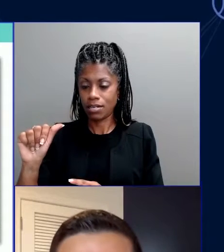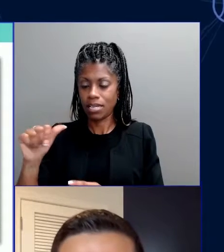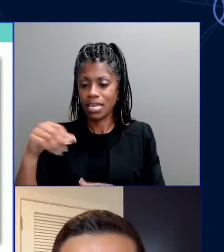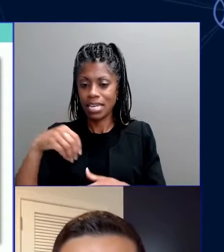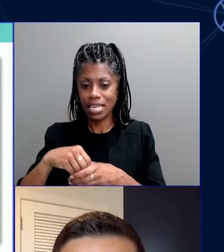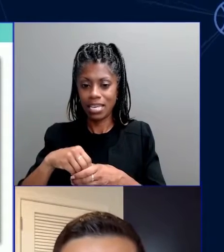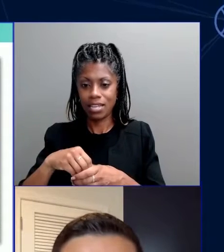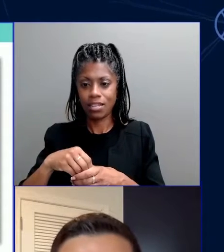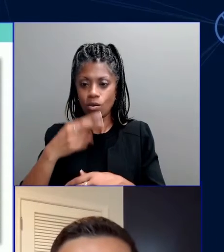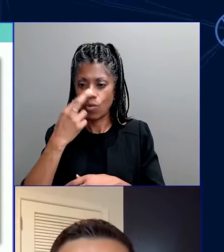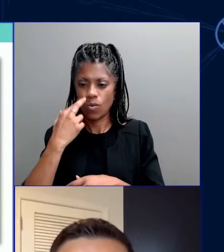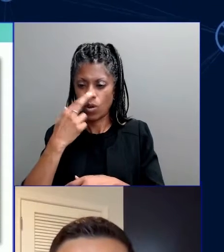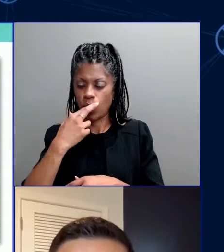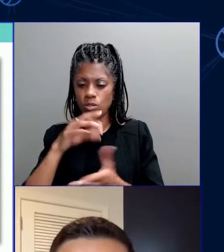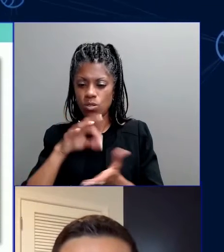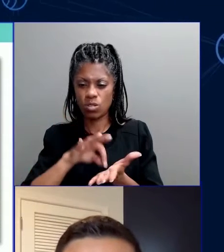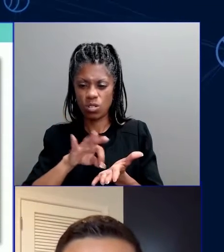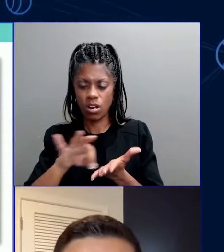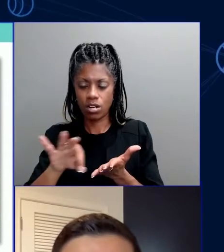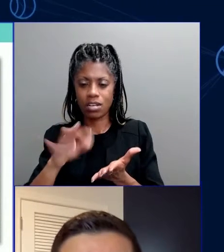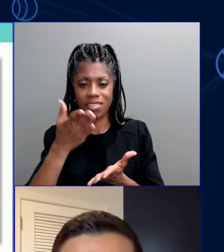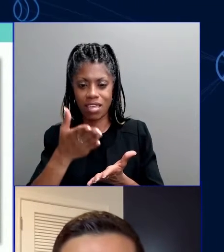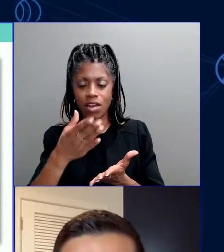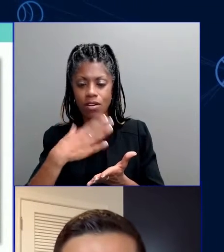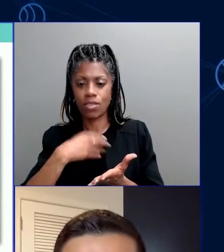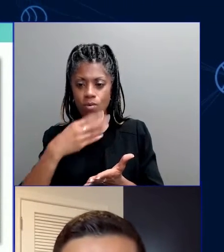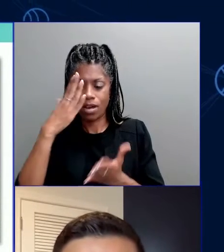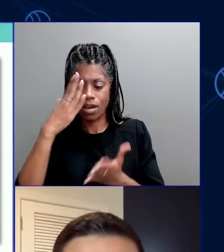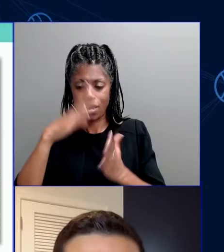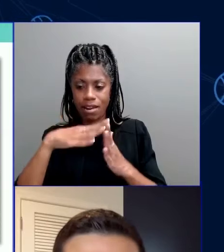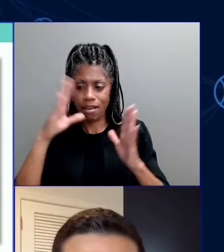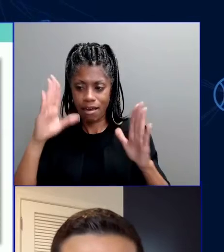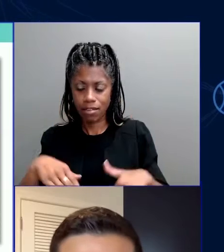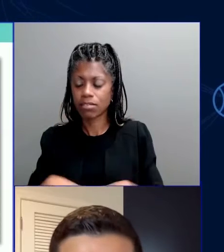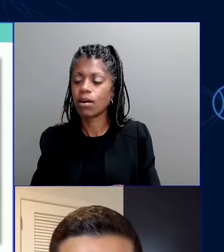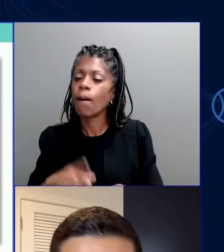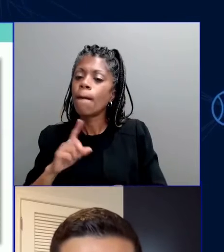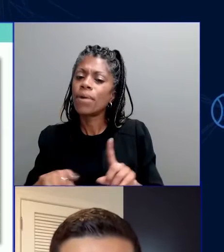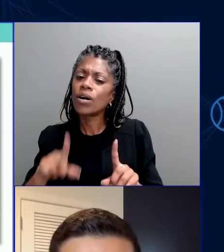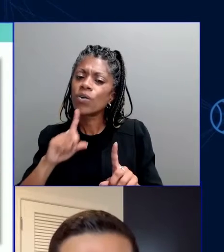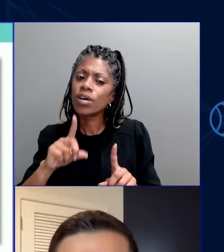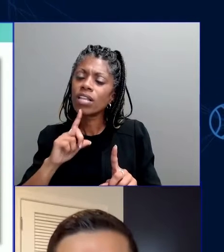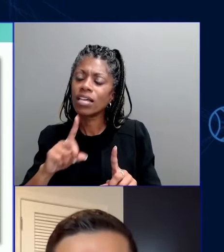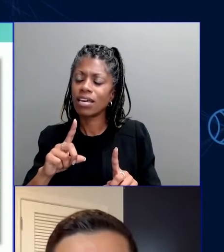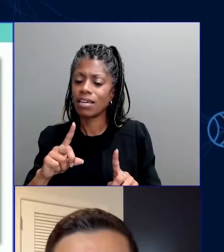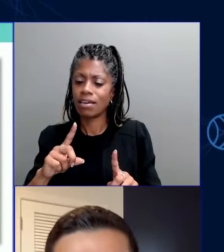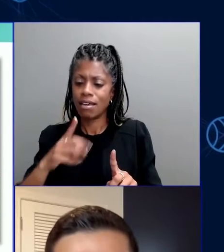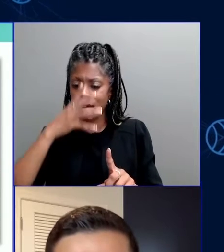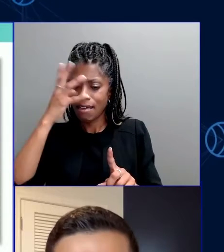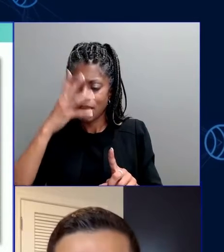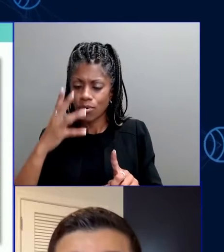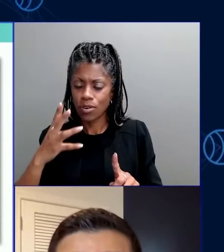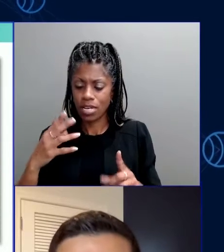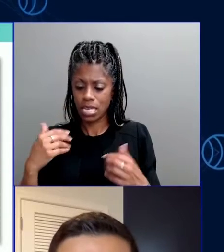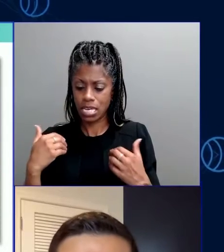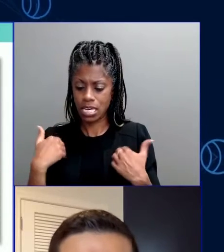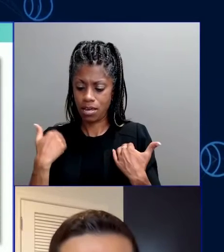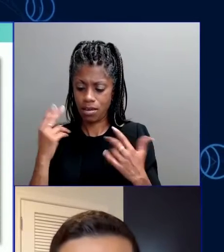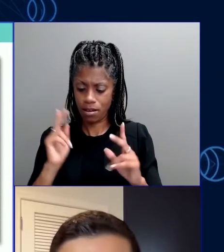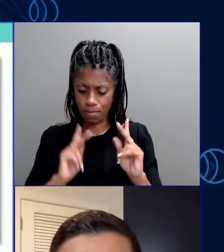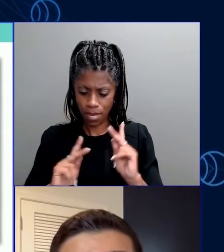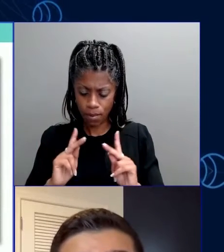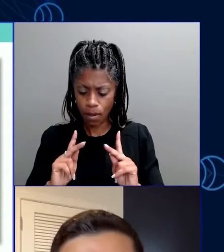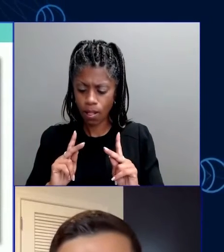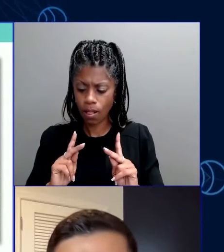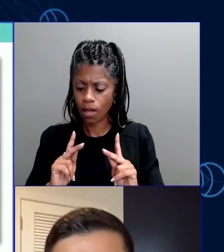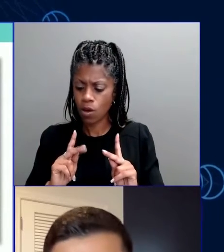It started years before that. It really came to be because of immigrant young people from United We Dream who led a courageous